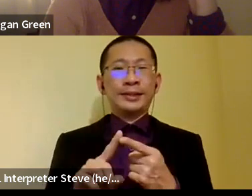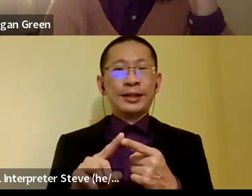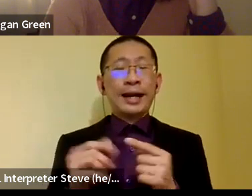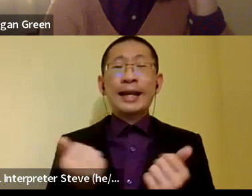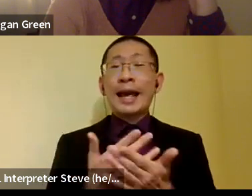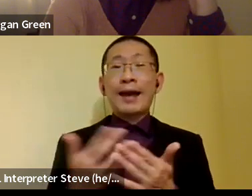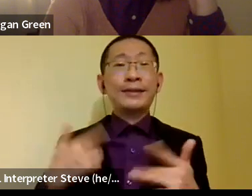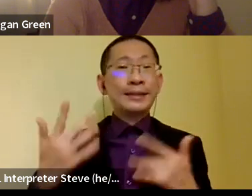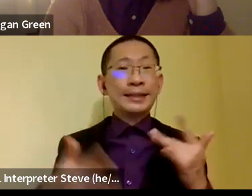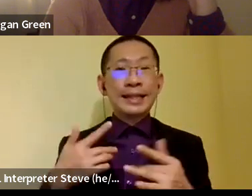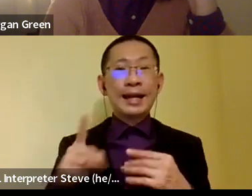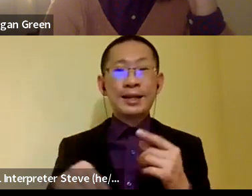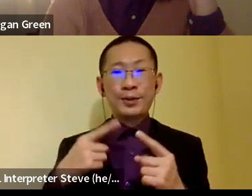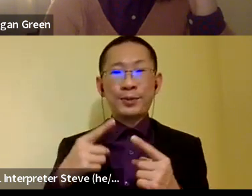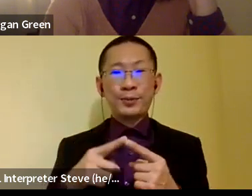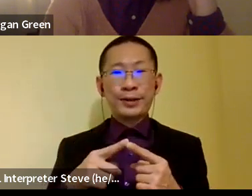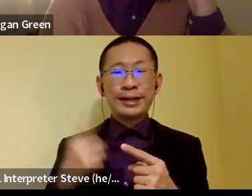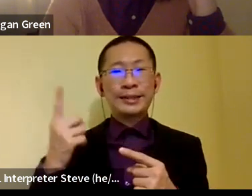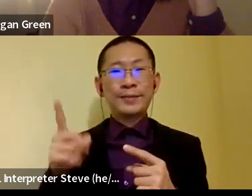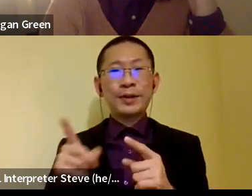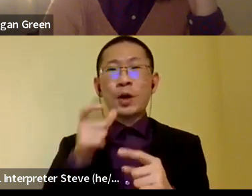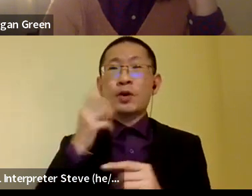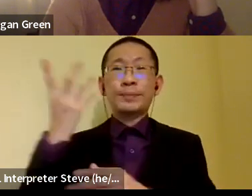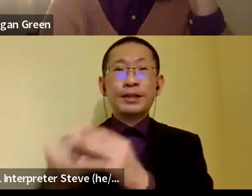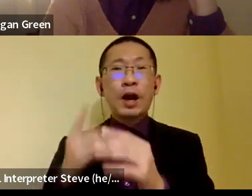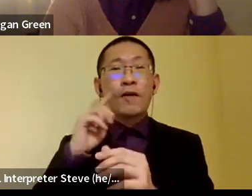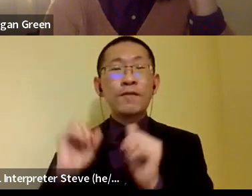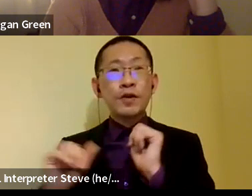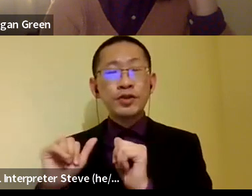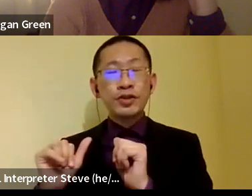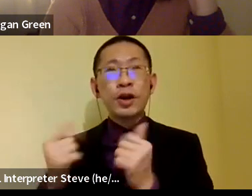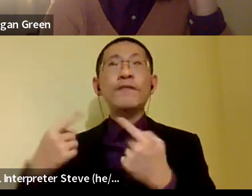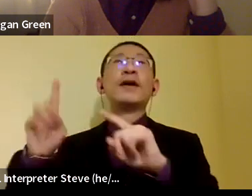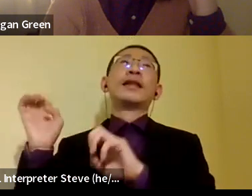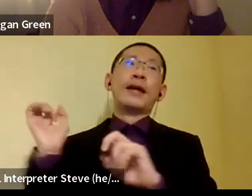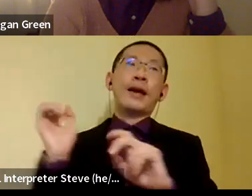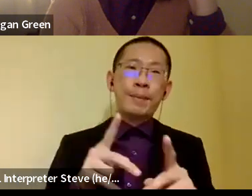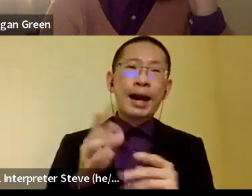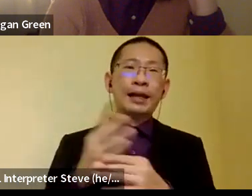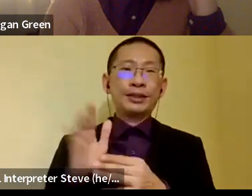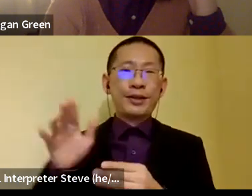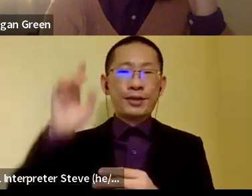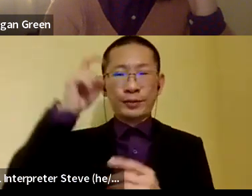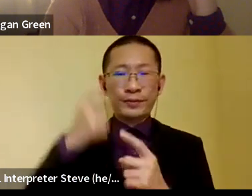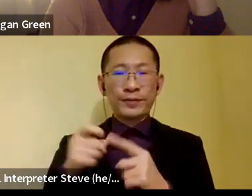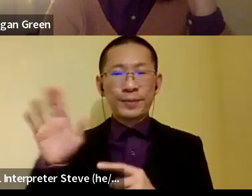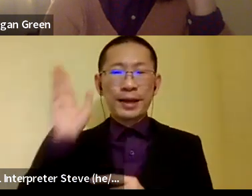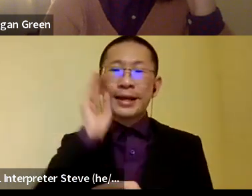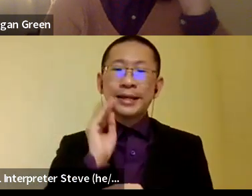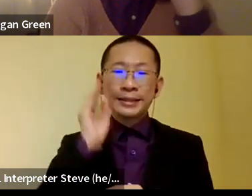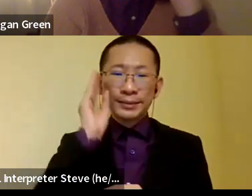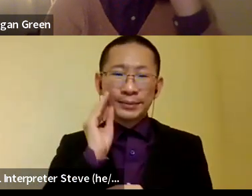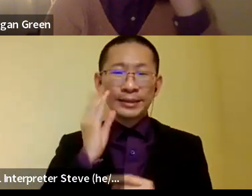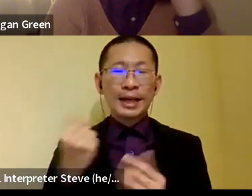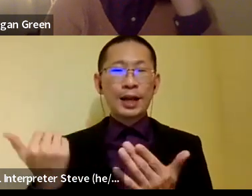and everyone's very excited when, you know, someone who's been gone for a show is finally able to come back and bring their wisdom from their experience and